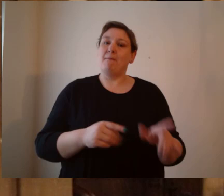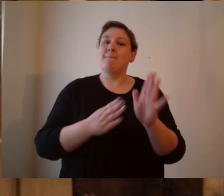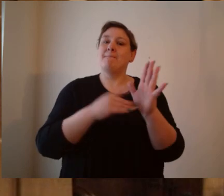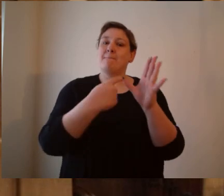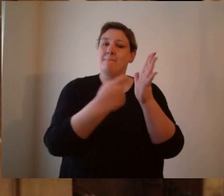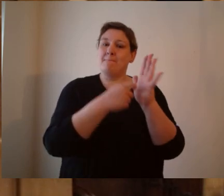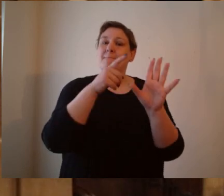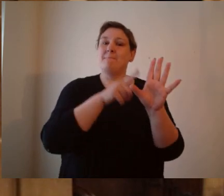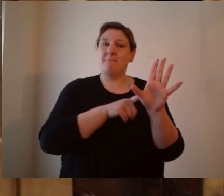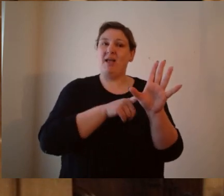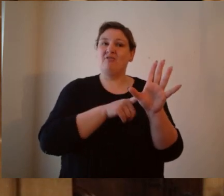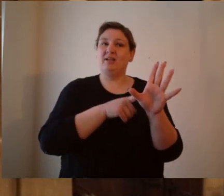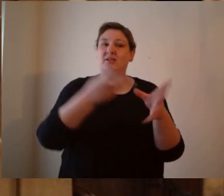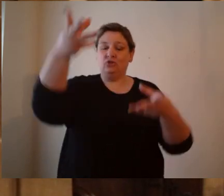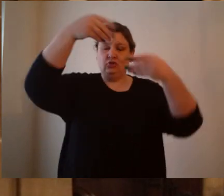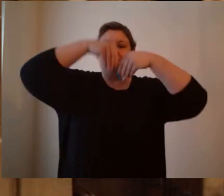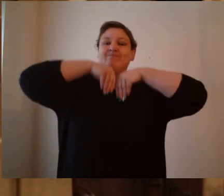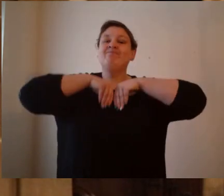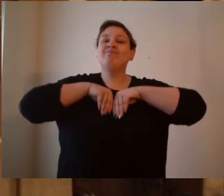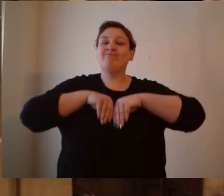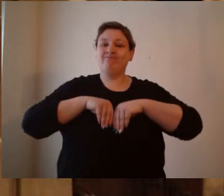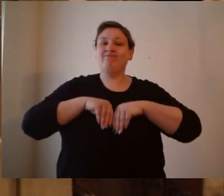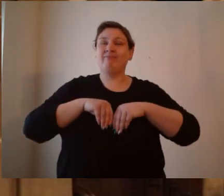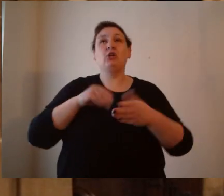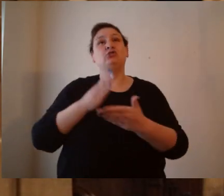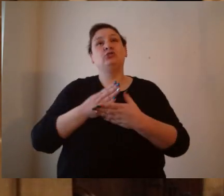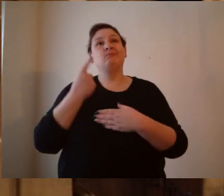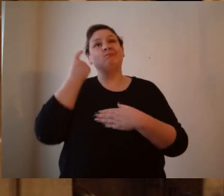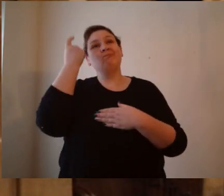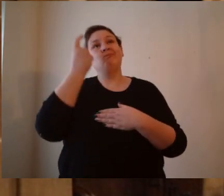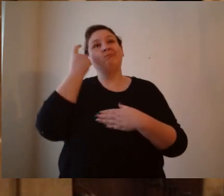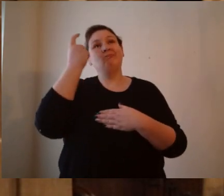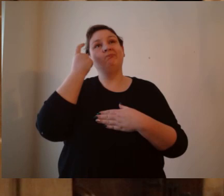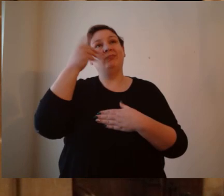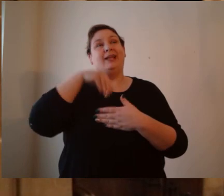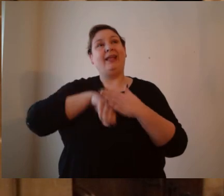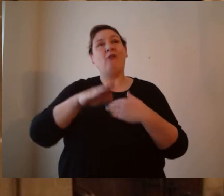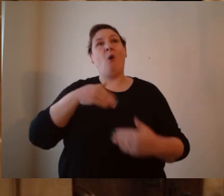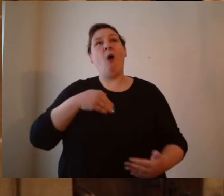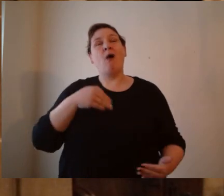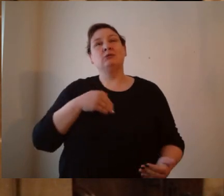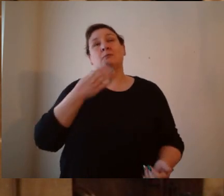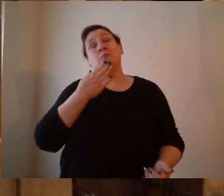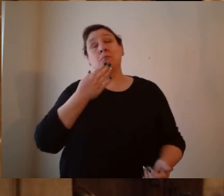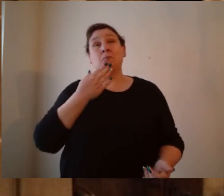But Mary treasured all these things and pondered them in her